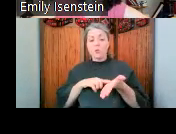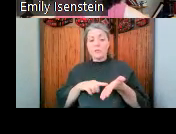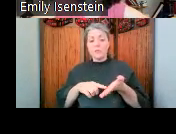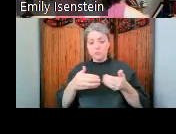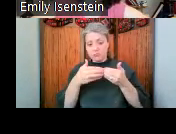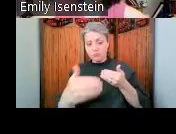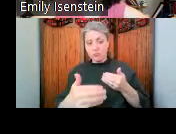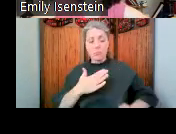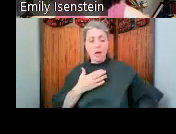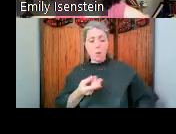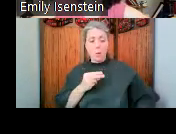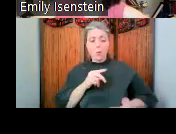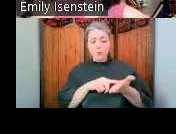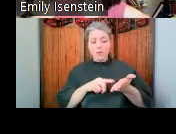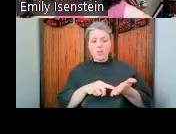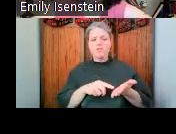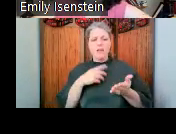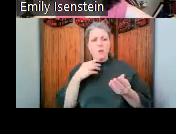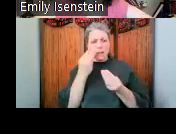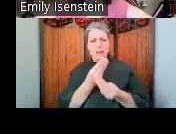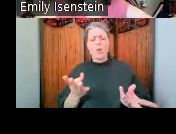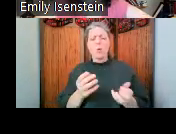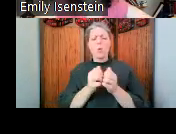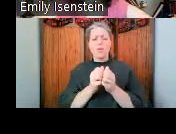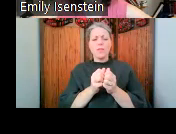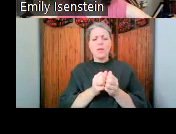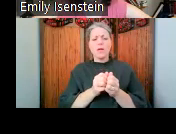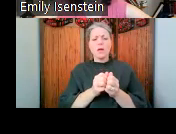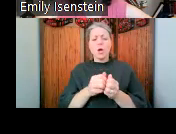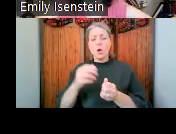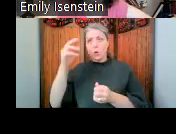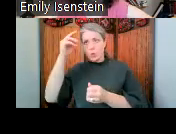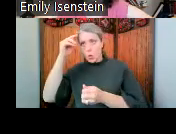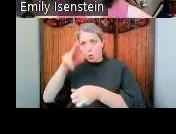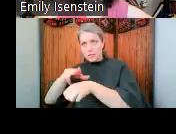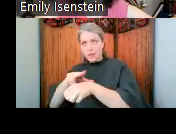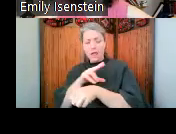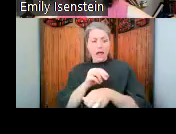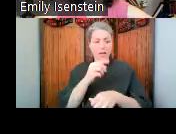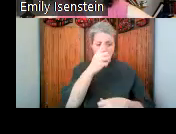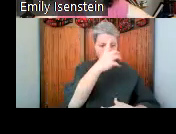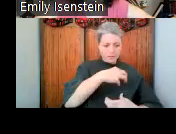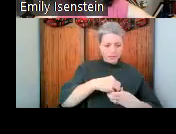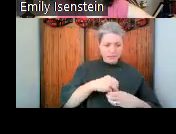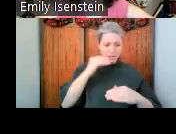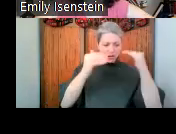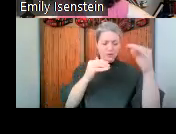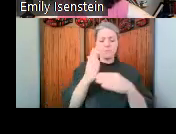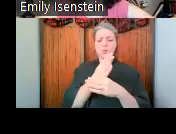own has been done with neurotypical and autistic adults between the ages of 18 and 45.